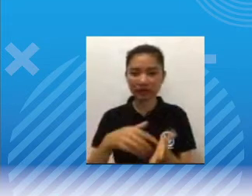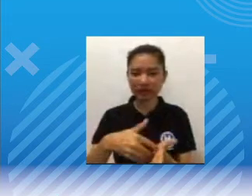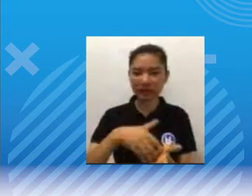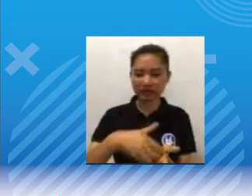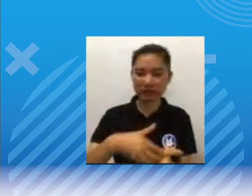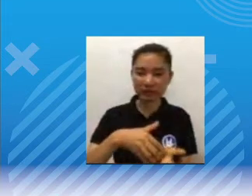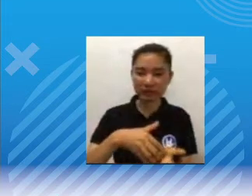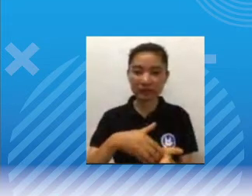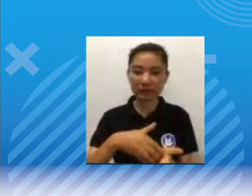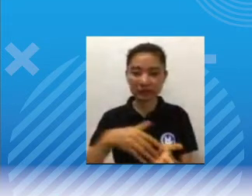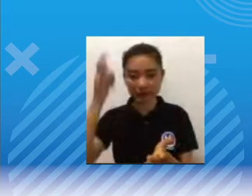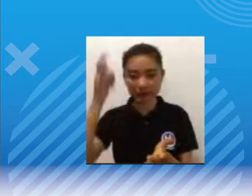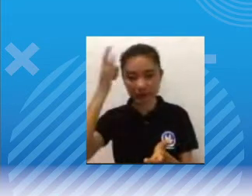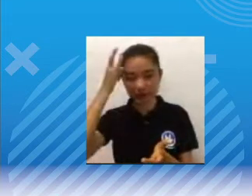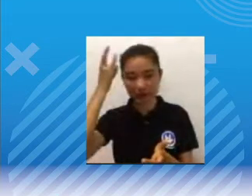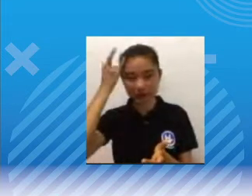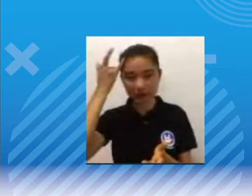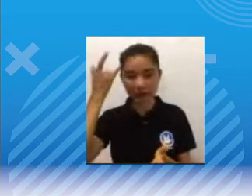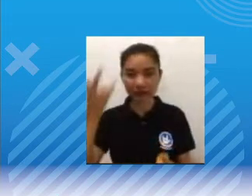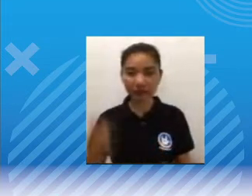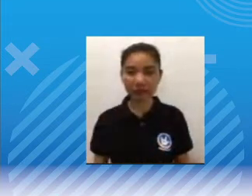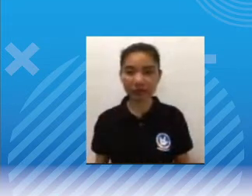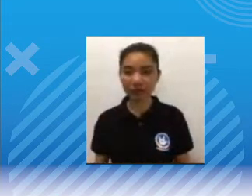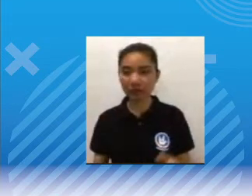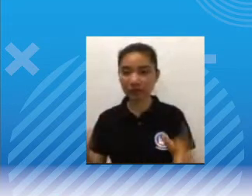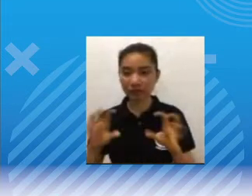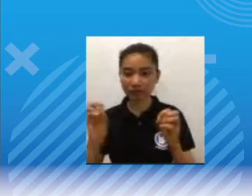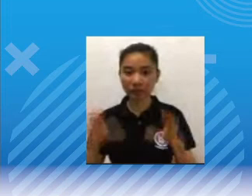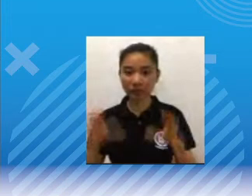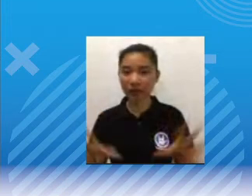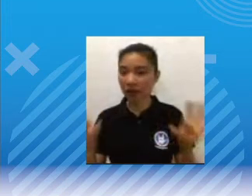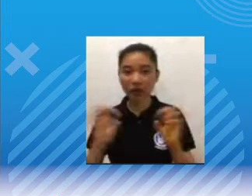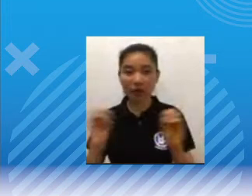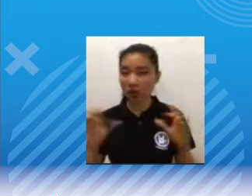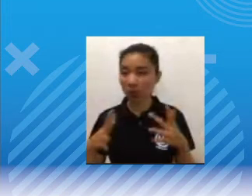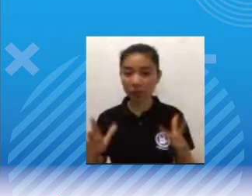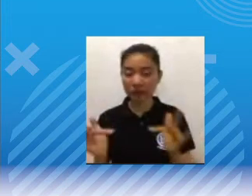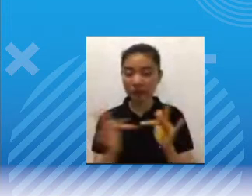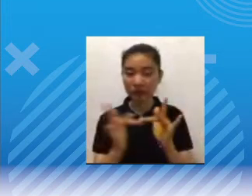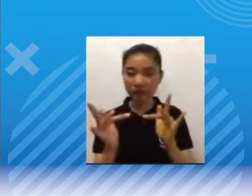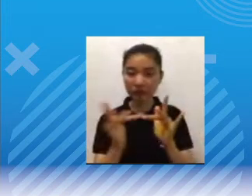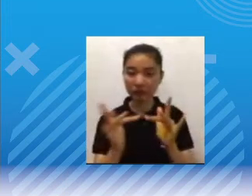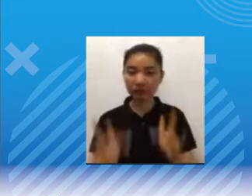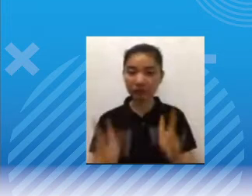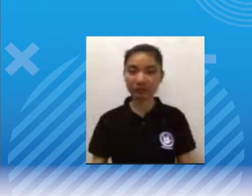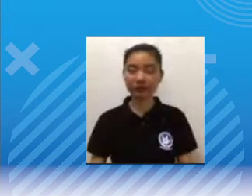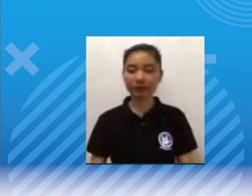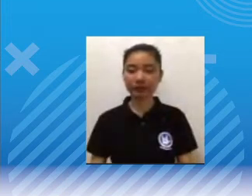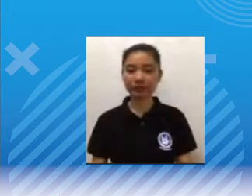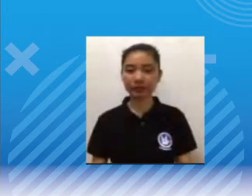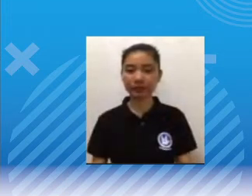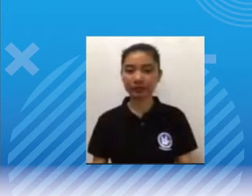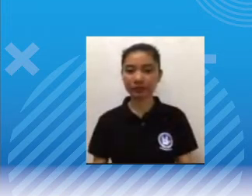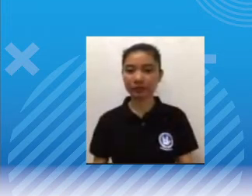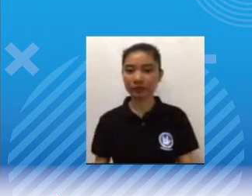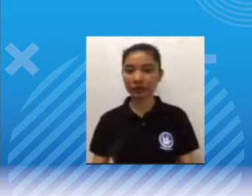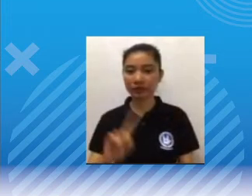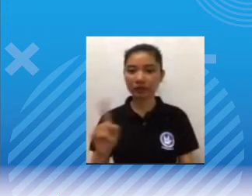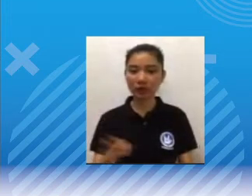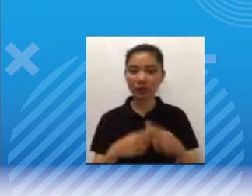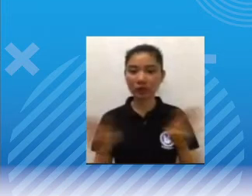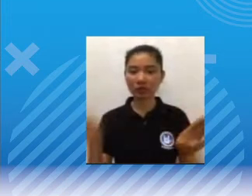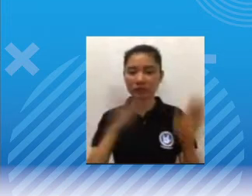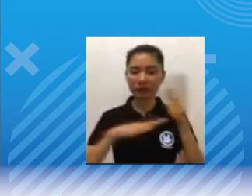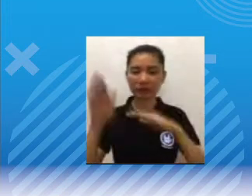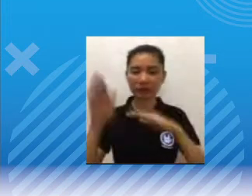have internet connection. And another major predicament of teachers is that they worry na yung mga